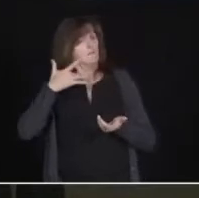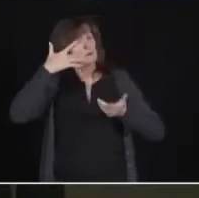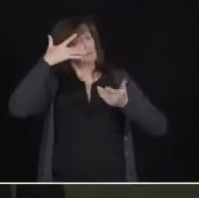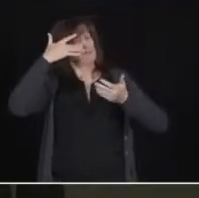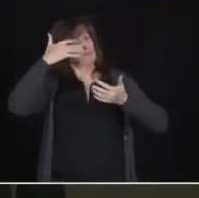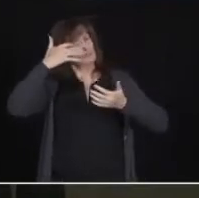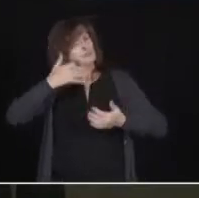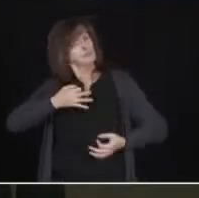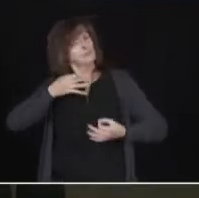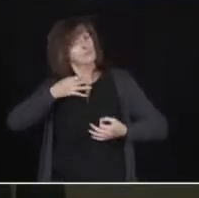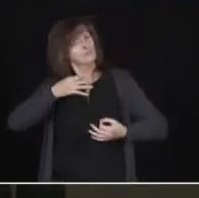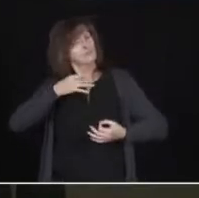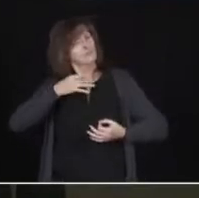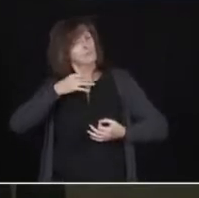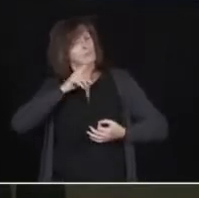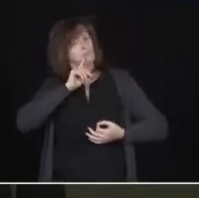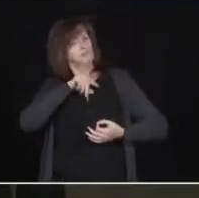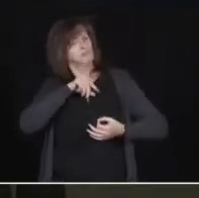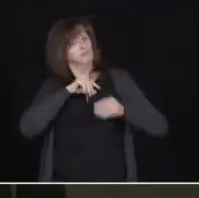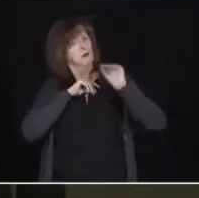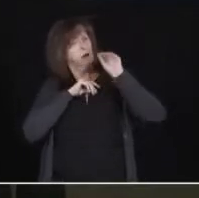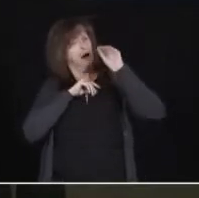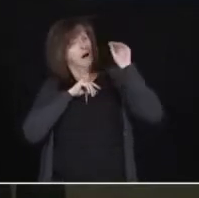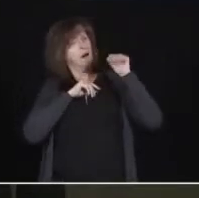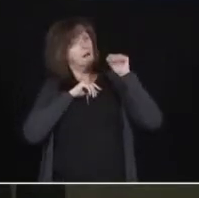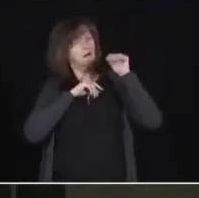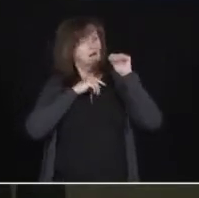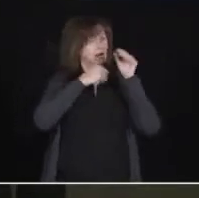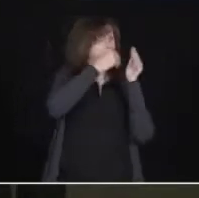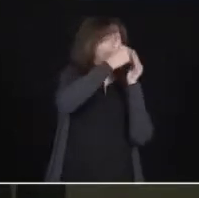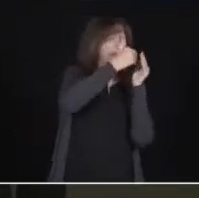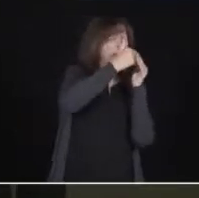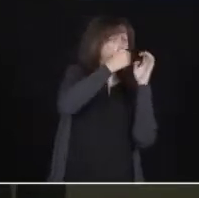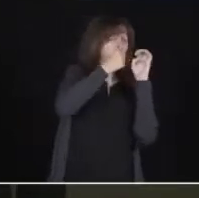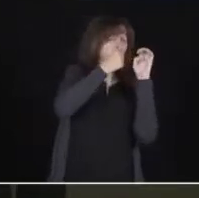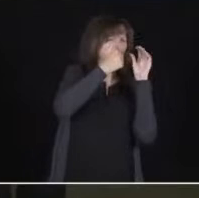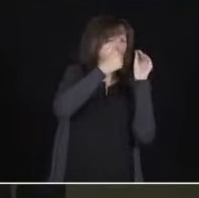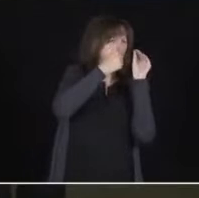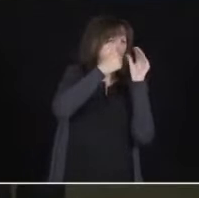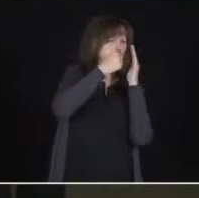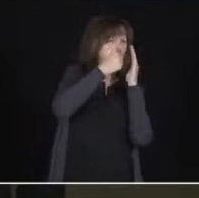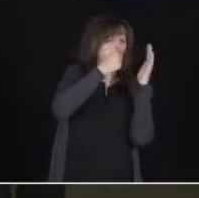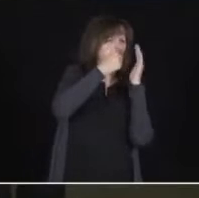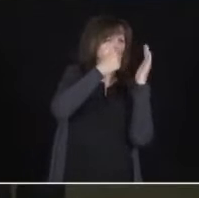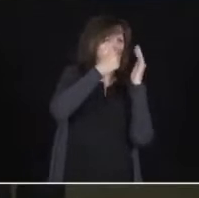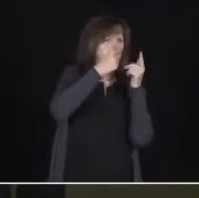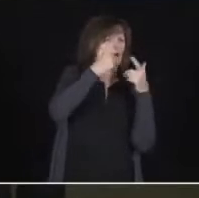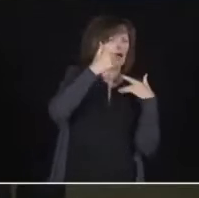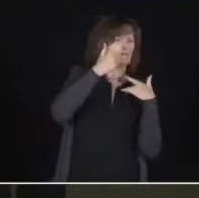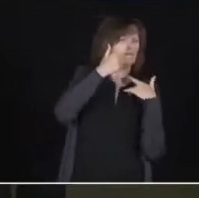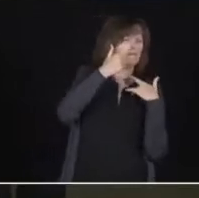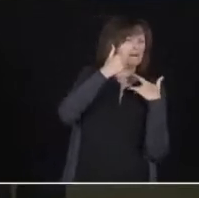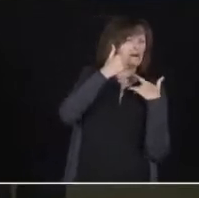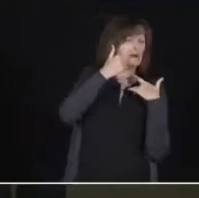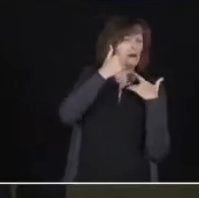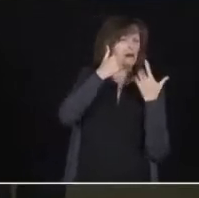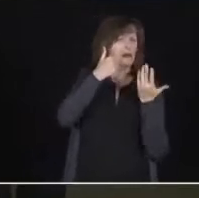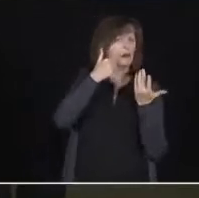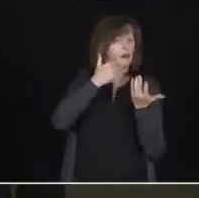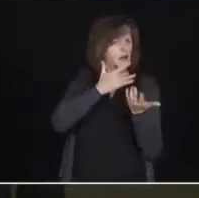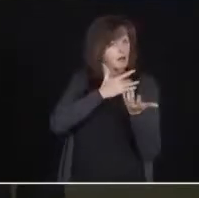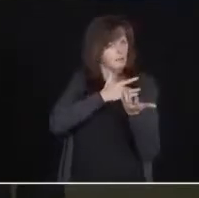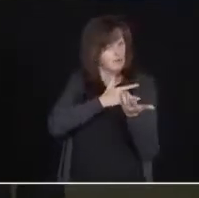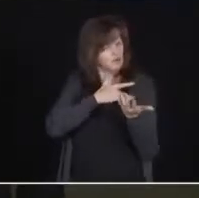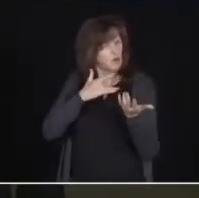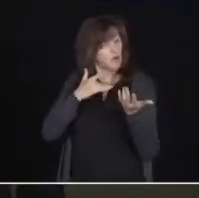We're right next door to Eastern Ontario. I think, are looking for some provincial restrictions as well. So why do it, why